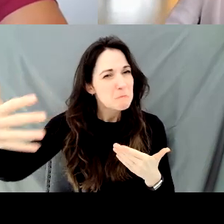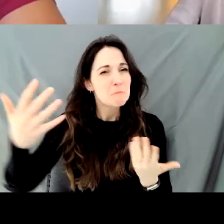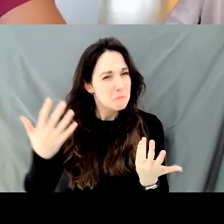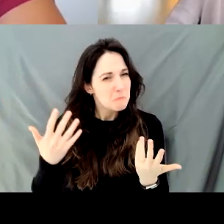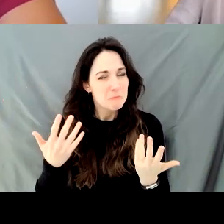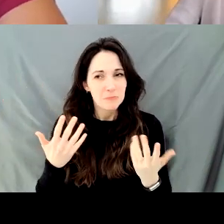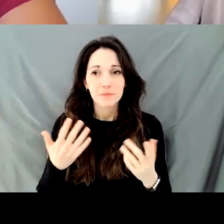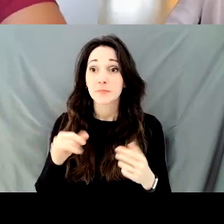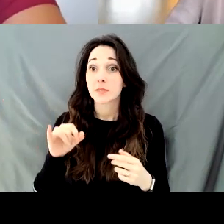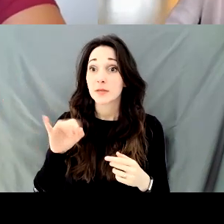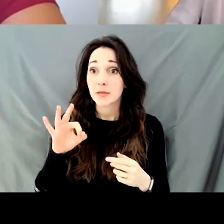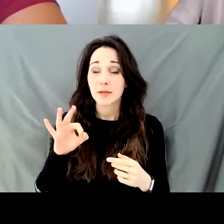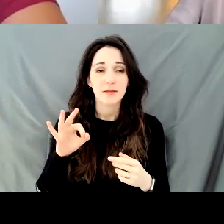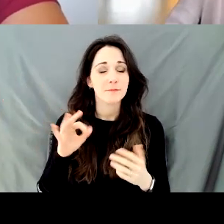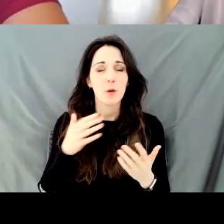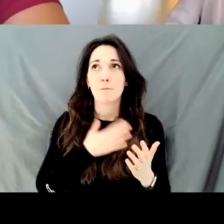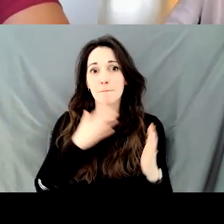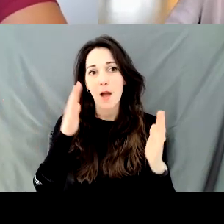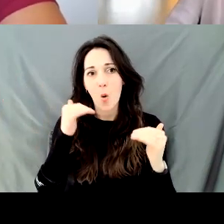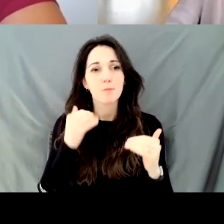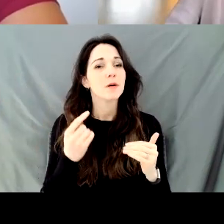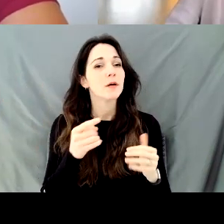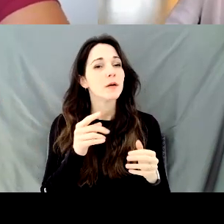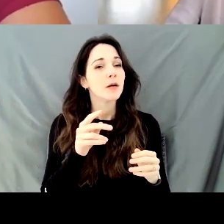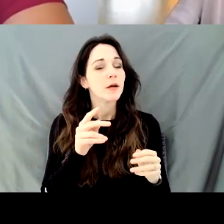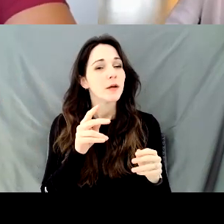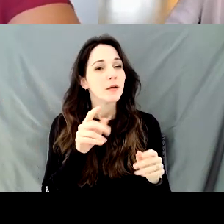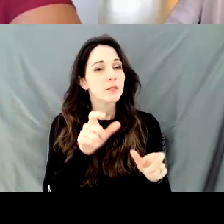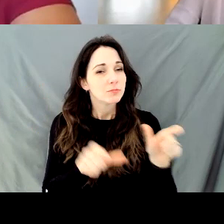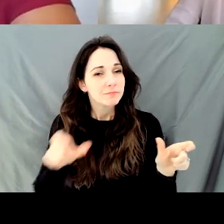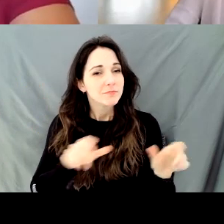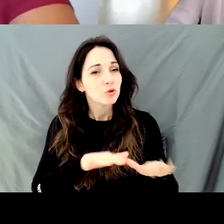with someone instilling in them that they don't have to accept